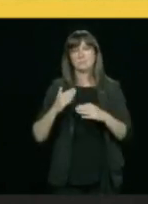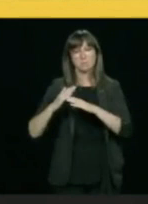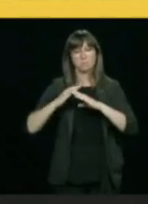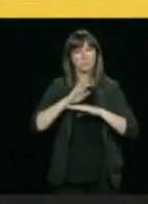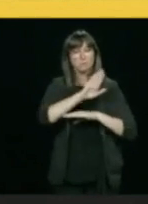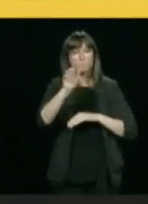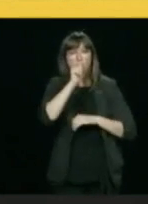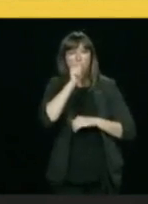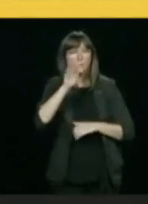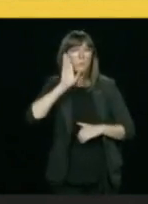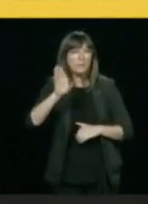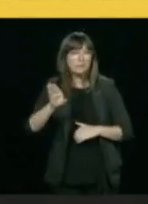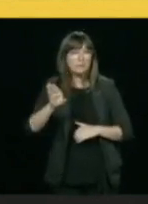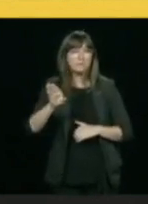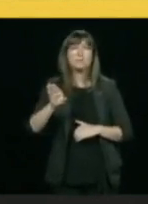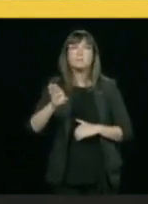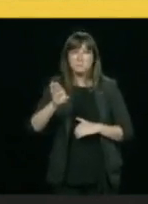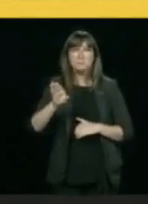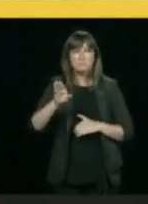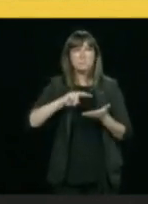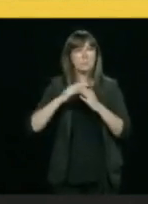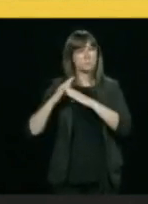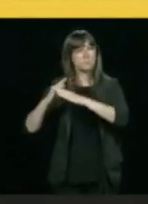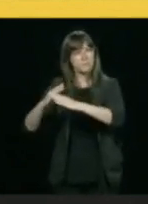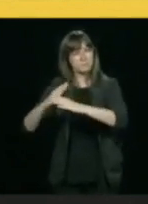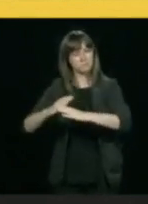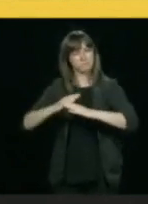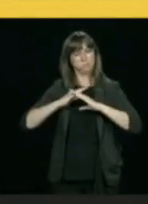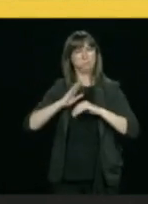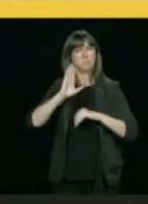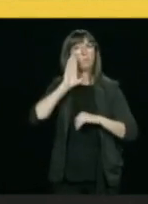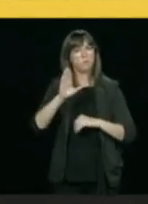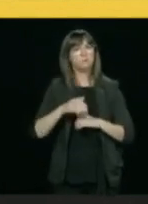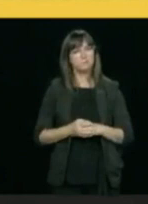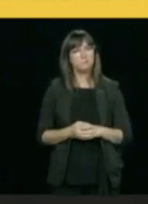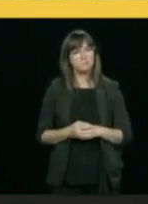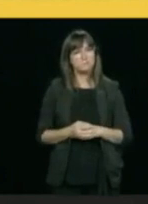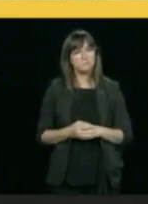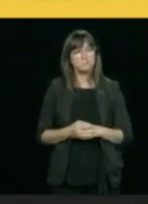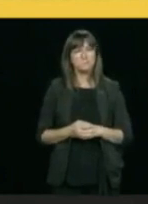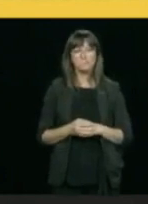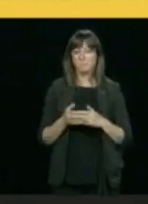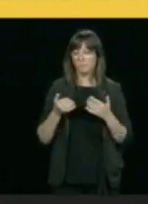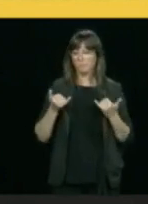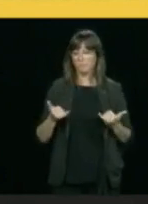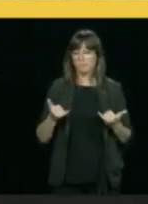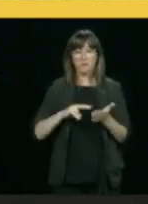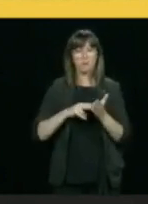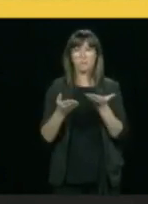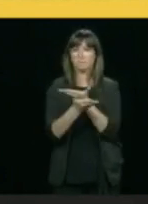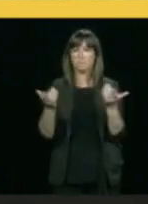privacy. And this is something that will protect you and the people around you. This is the time for all of us